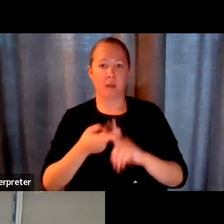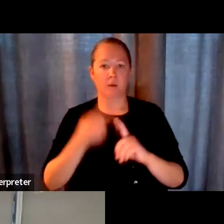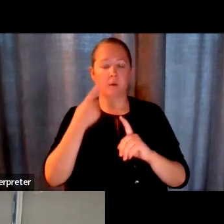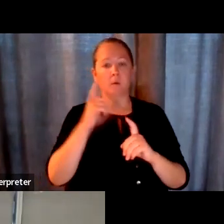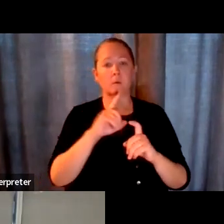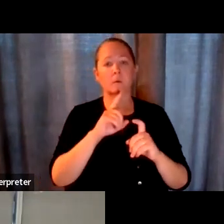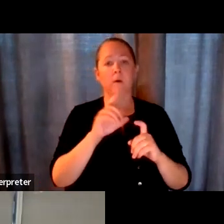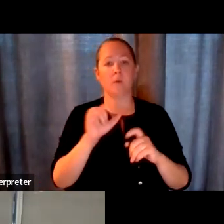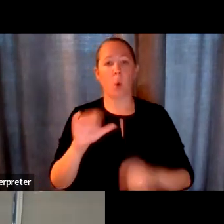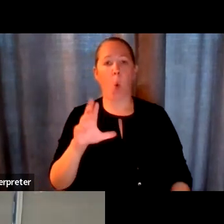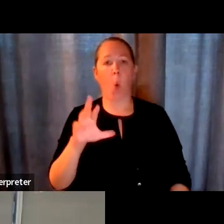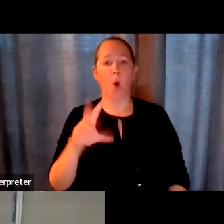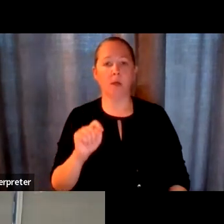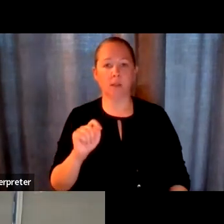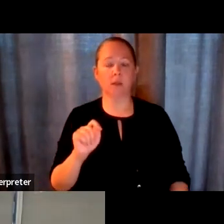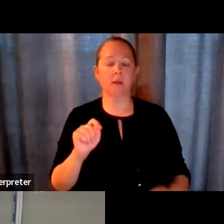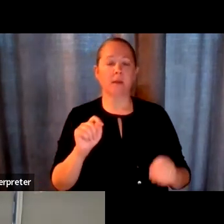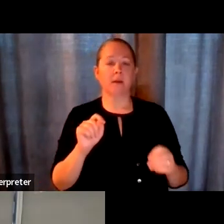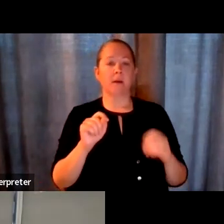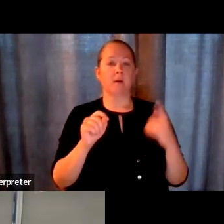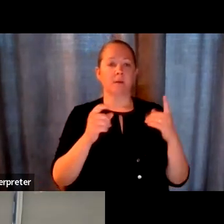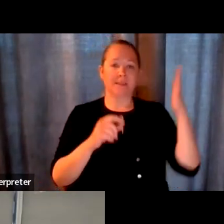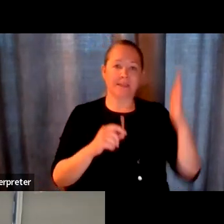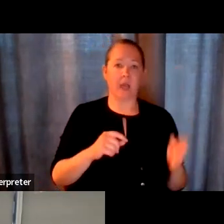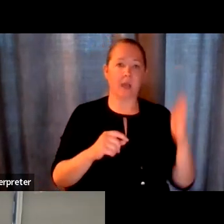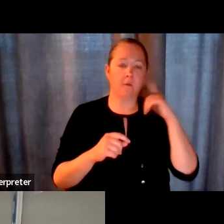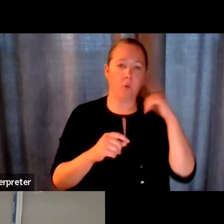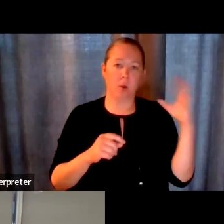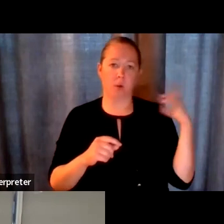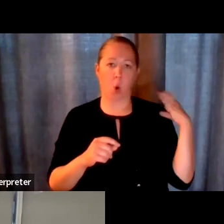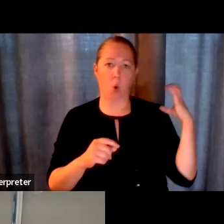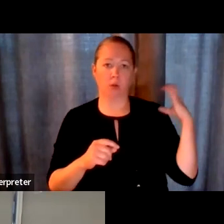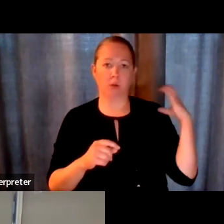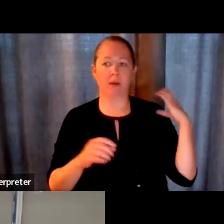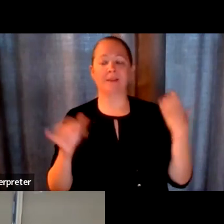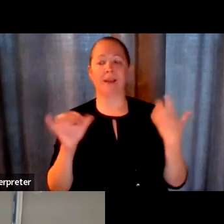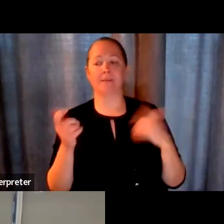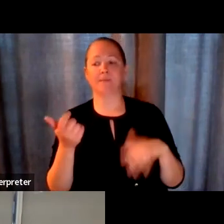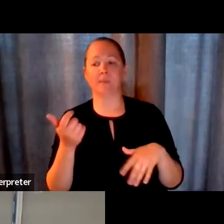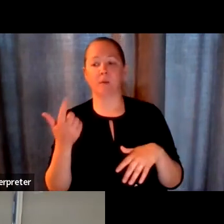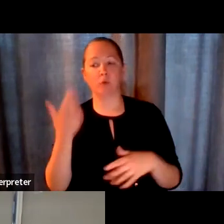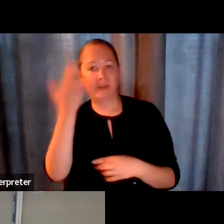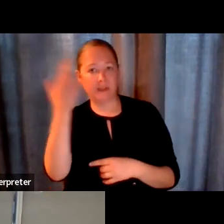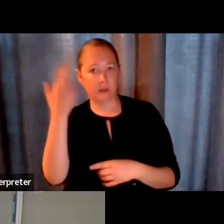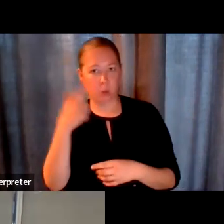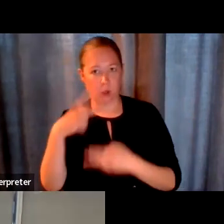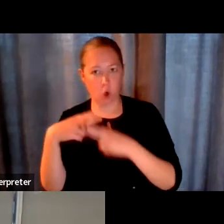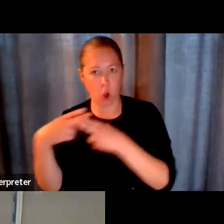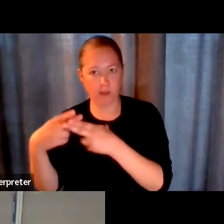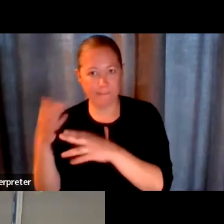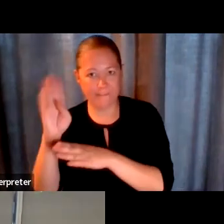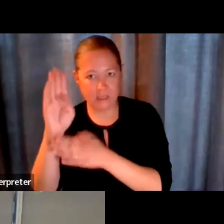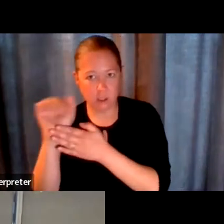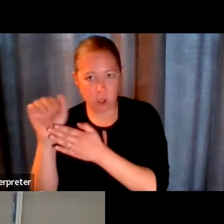case. And they're like the who's who of extremists in this country. But the reason that we call them $1 billion shadow network is we